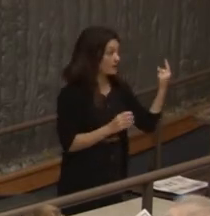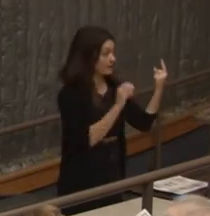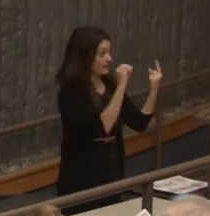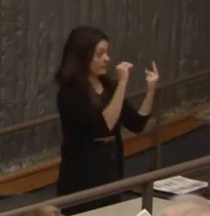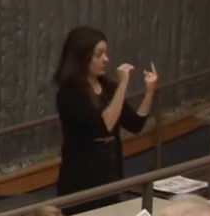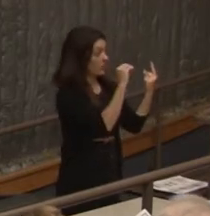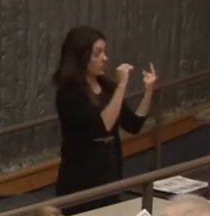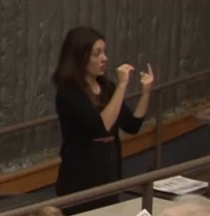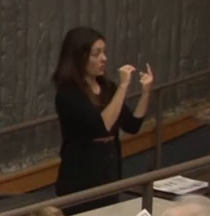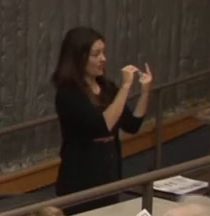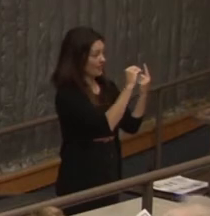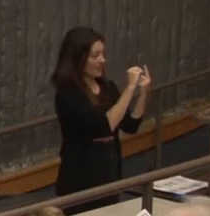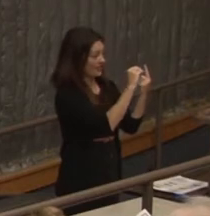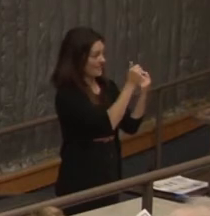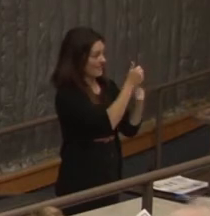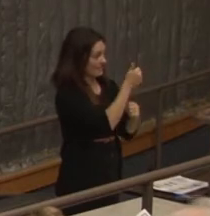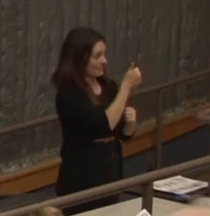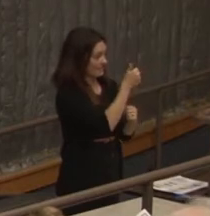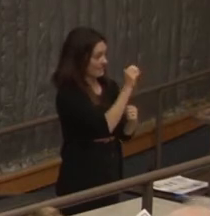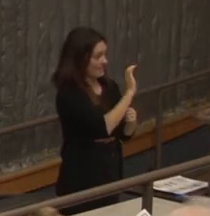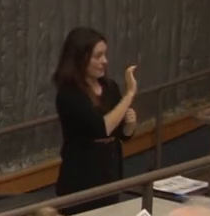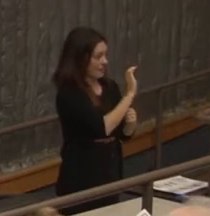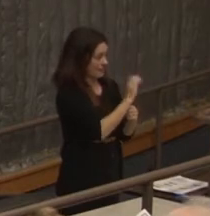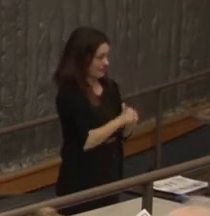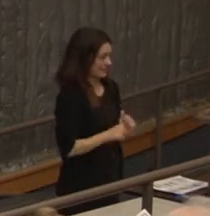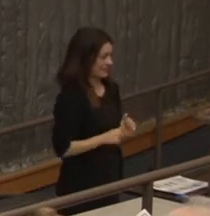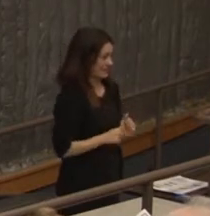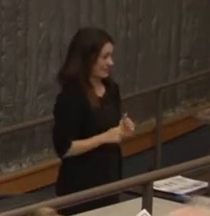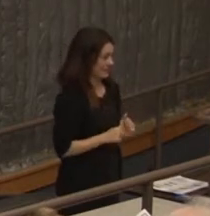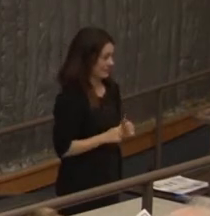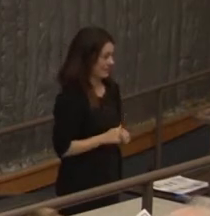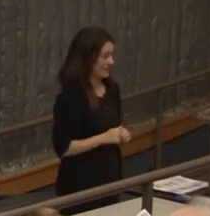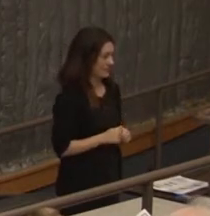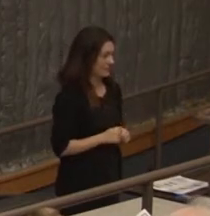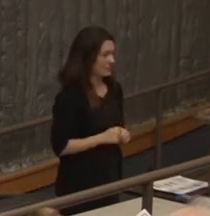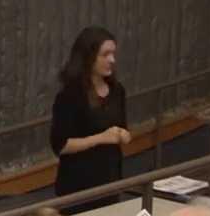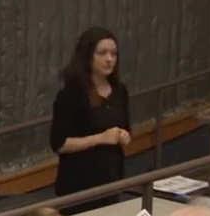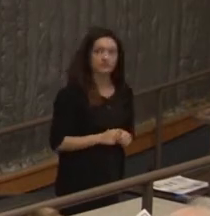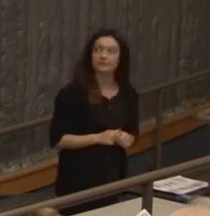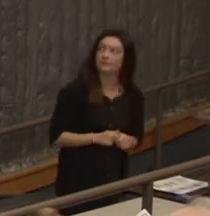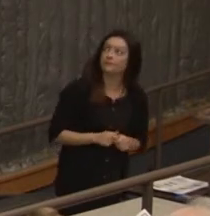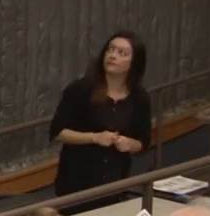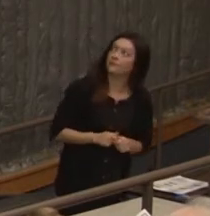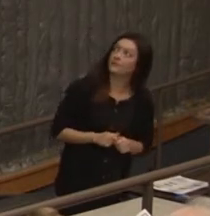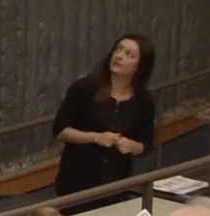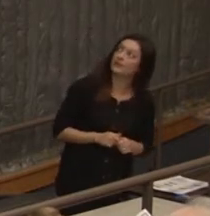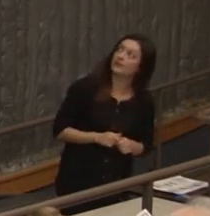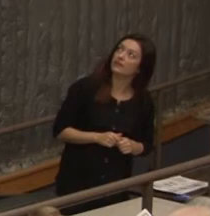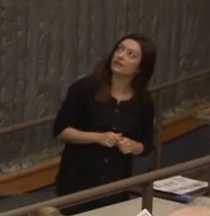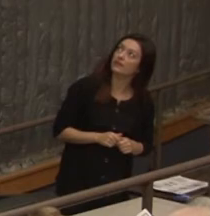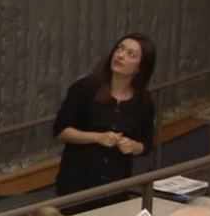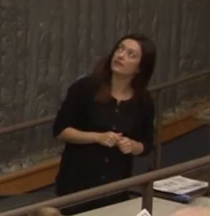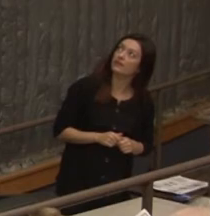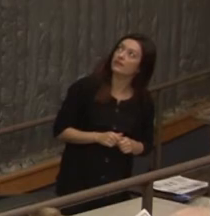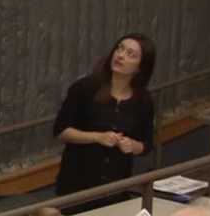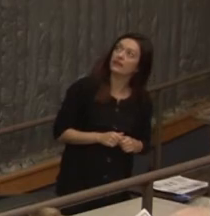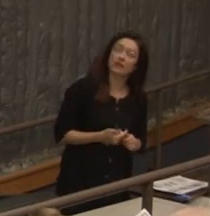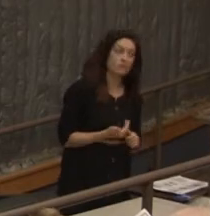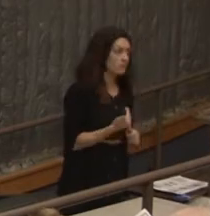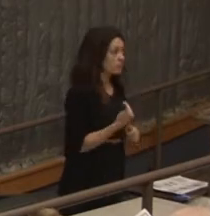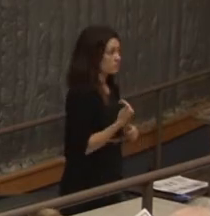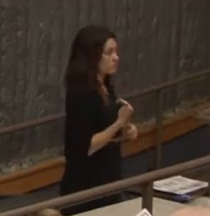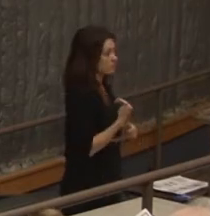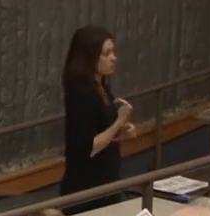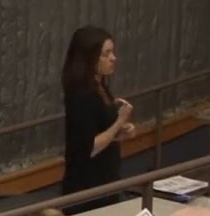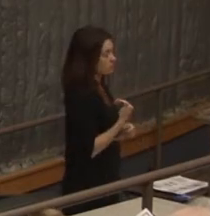there were 10 commandments, and they used to be in this area. You see half of it here and half it here.